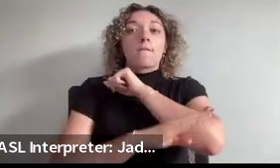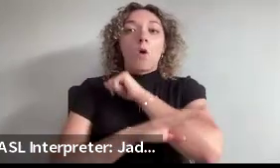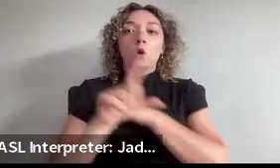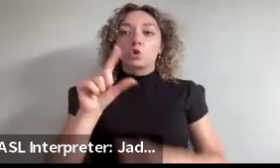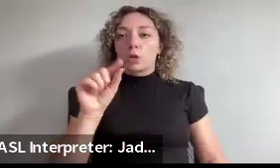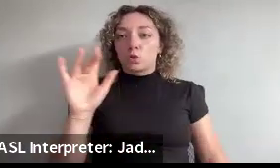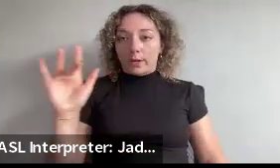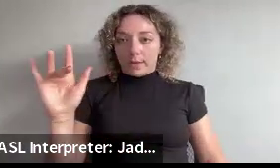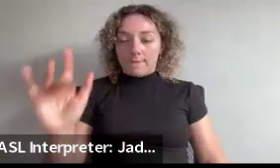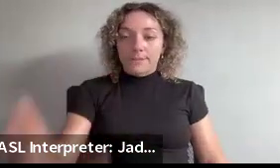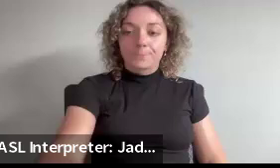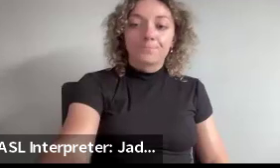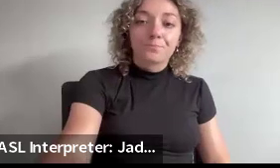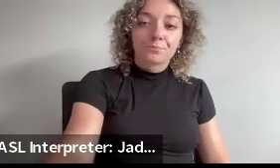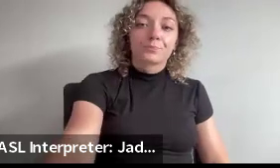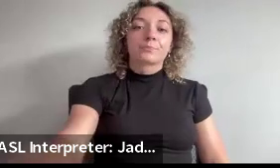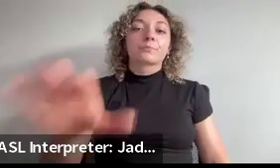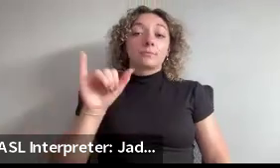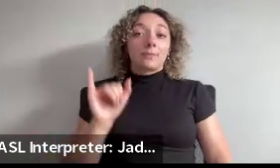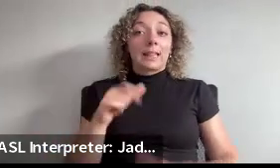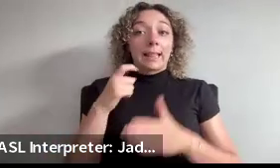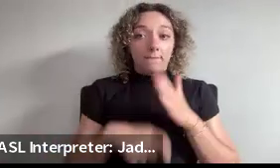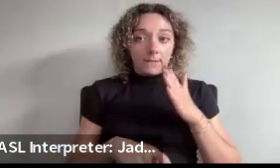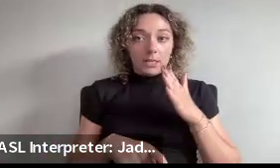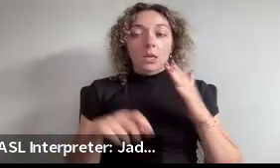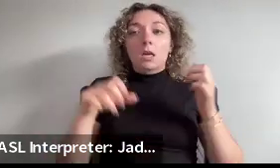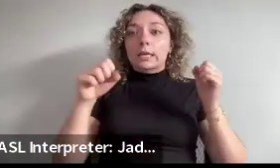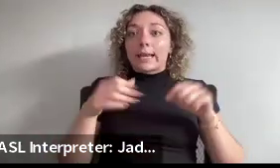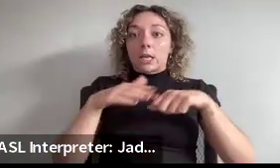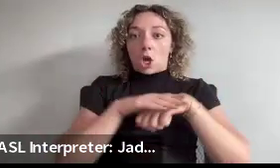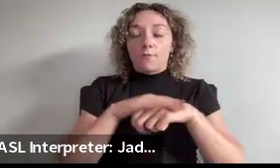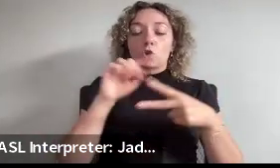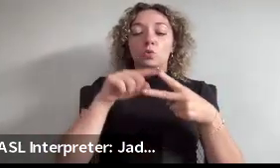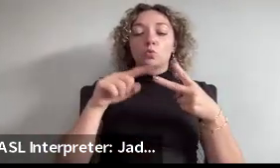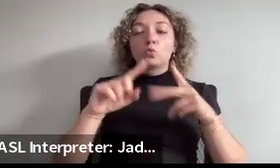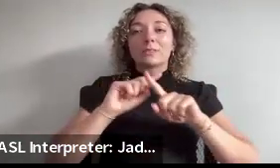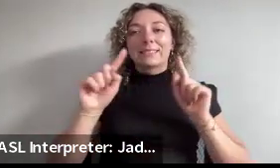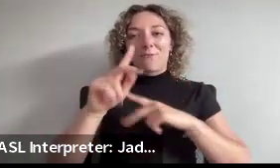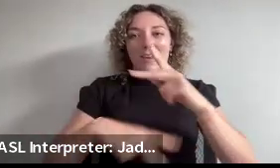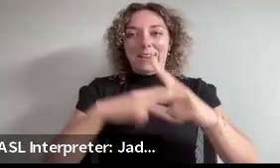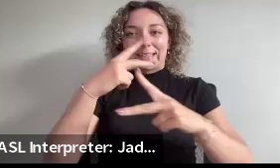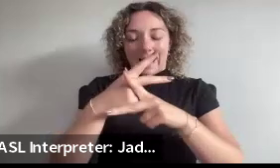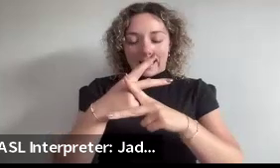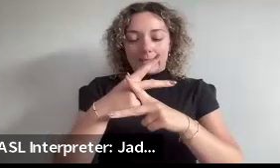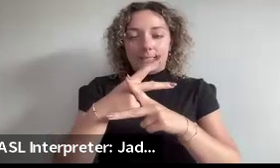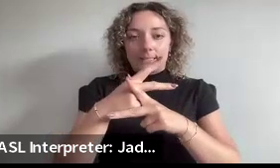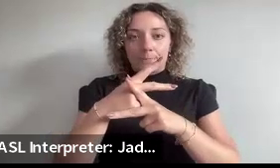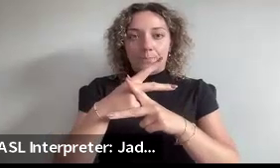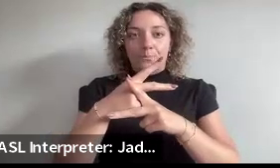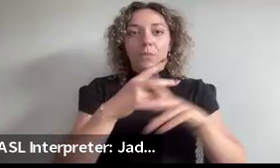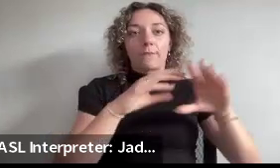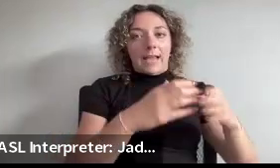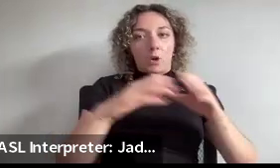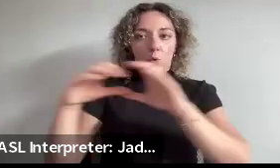2025. This fee can cover two different kinds of